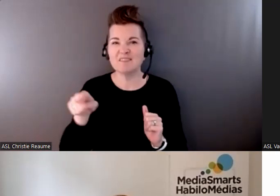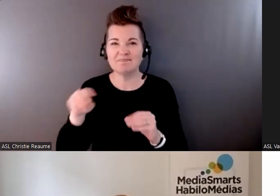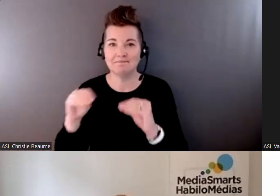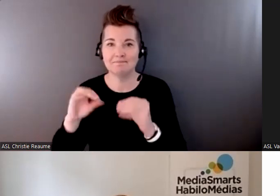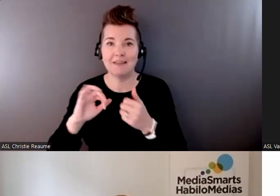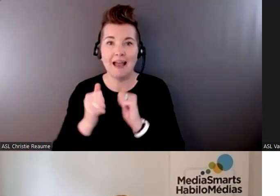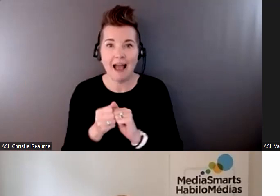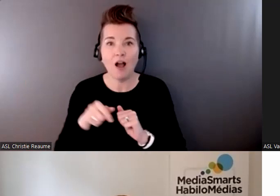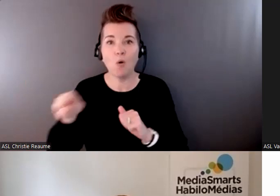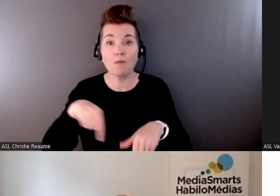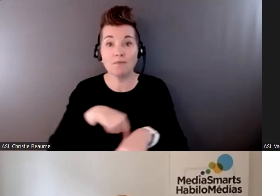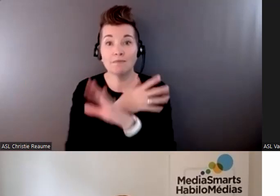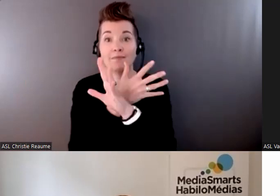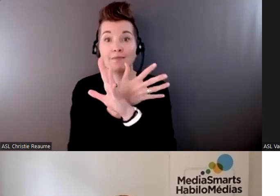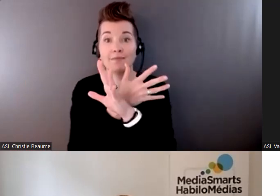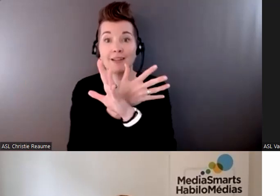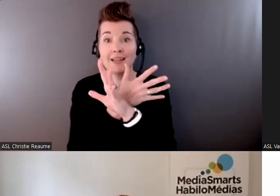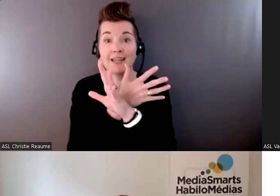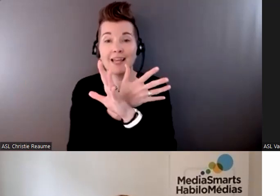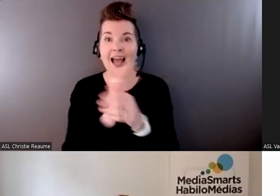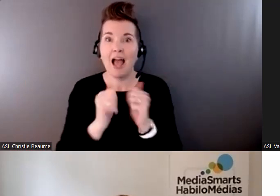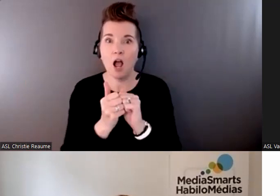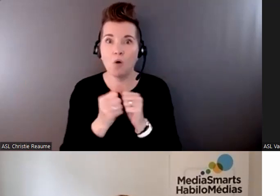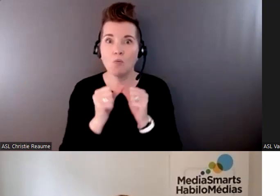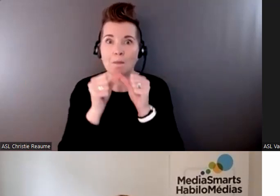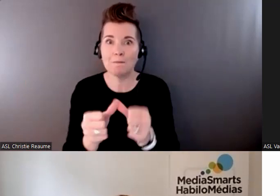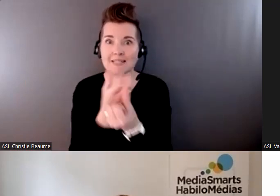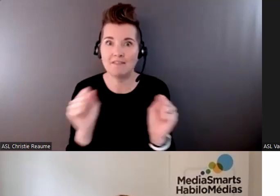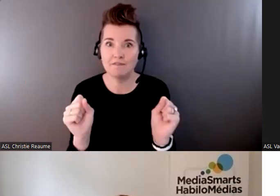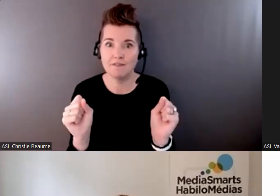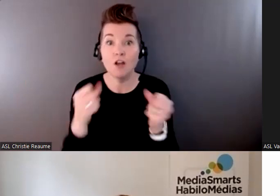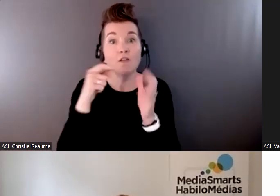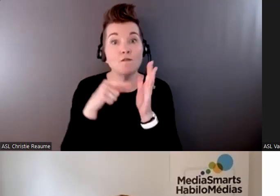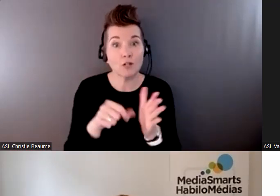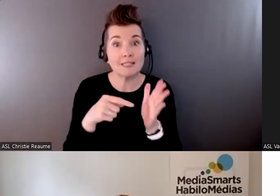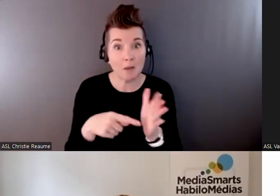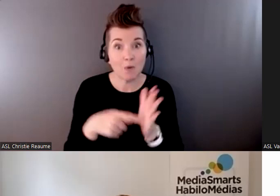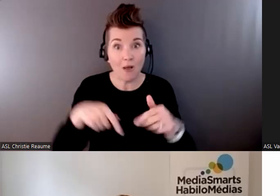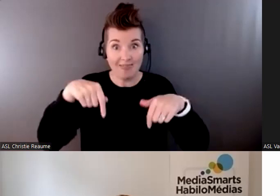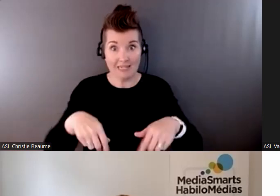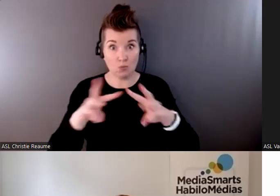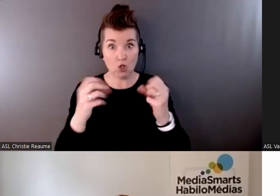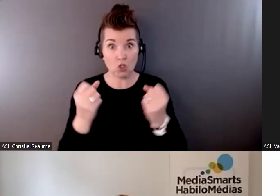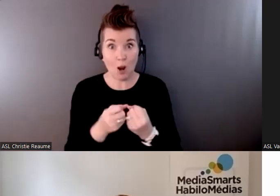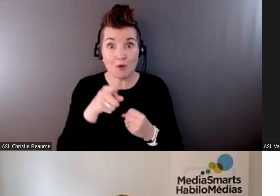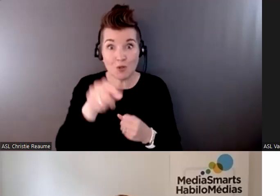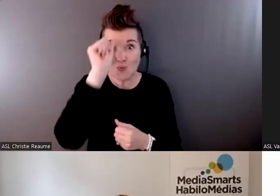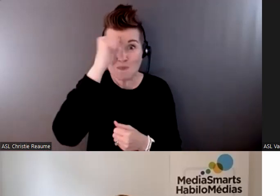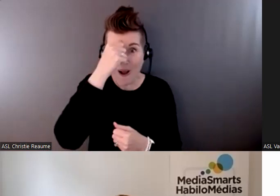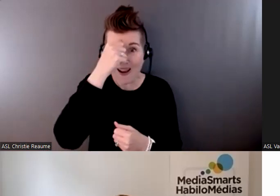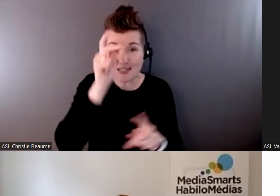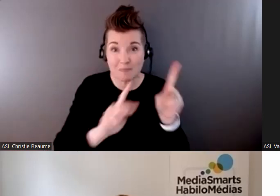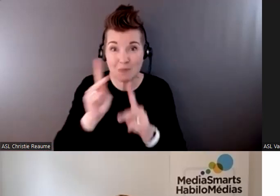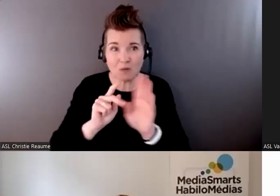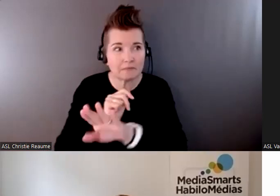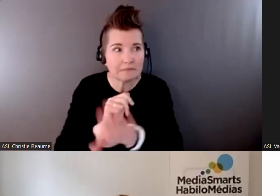video conferencing so like at the beginning in the beginning of this session you reminded people don't discuss you know individual